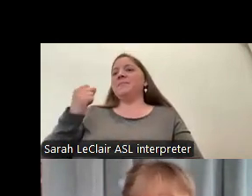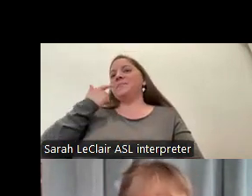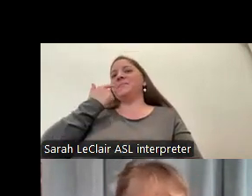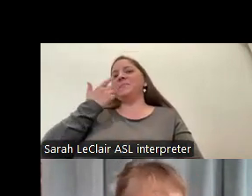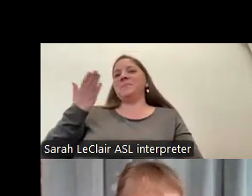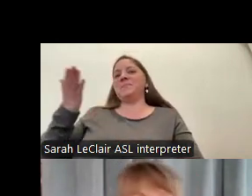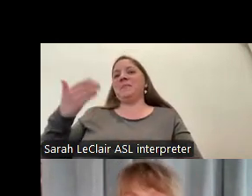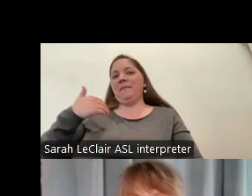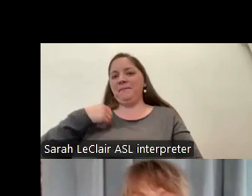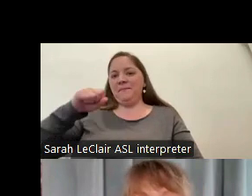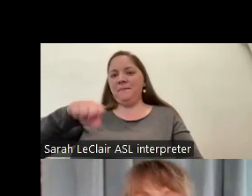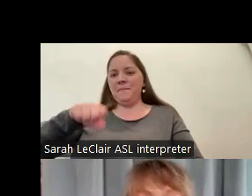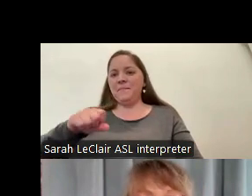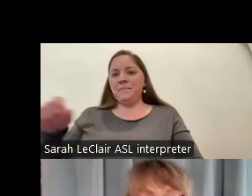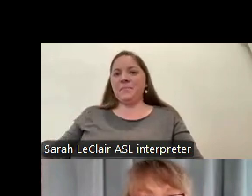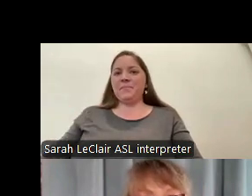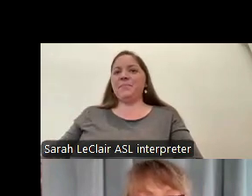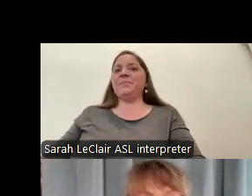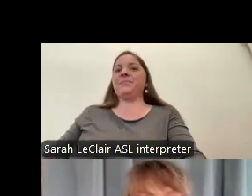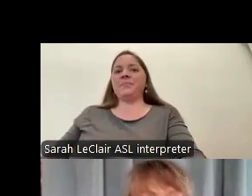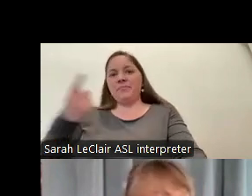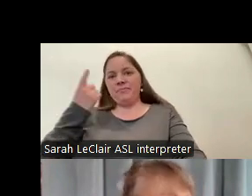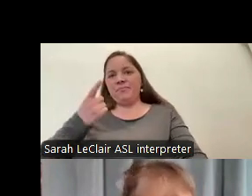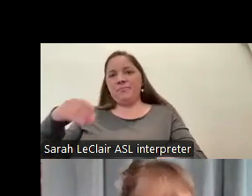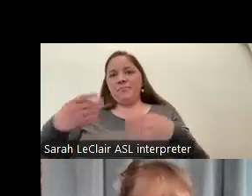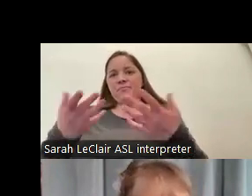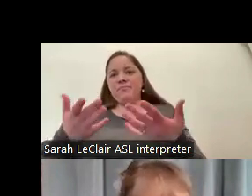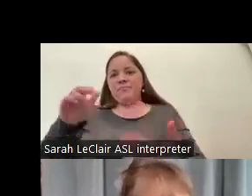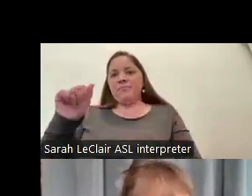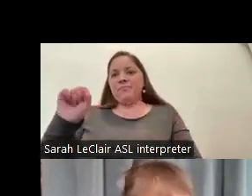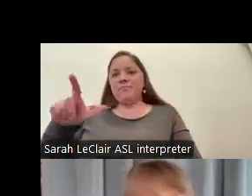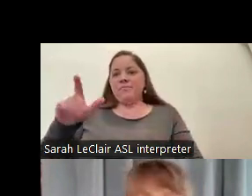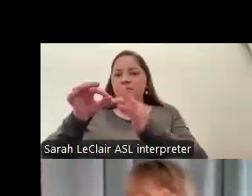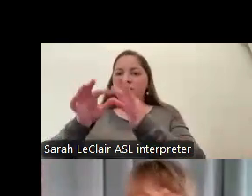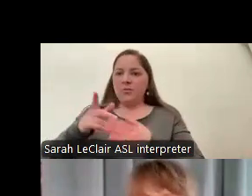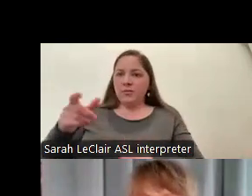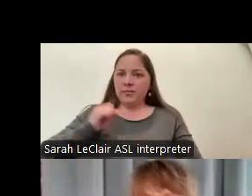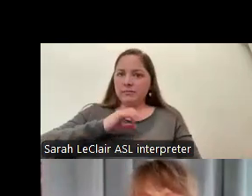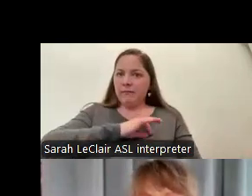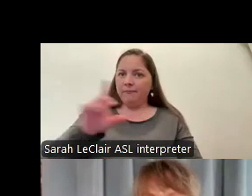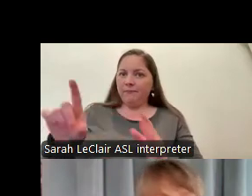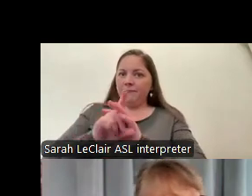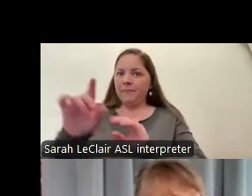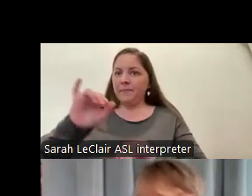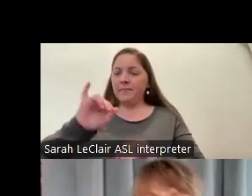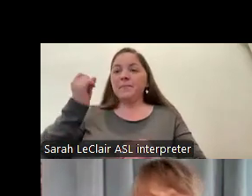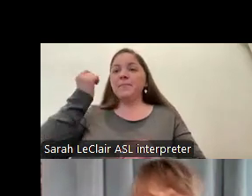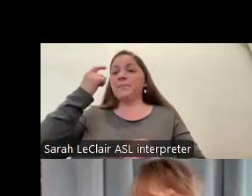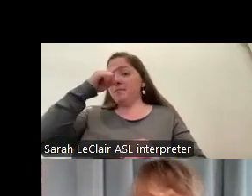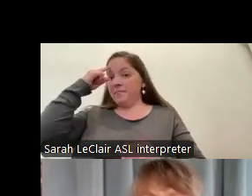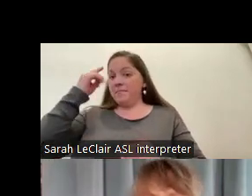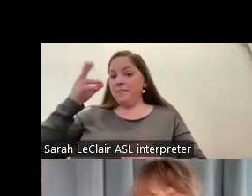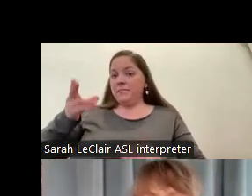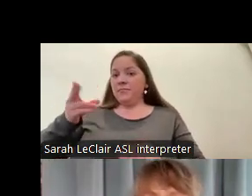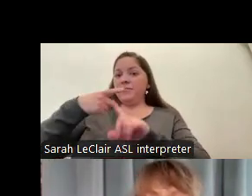it is, yes. And as always, we have a ASL interpreter on staff there. Since it is Black History Month,